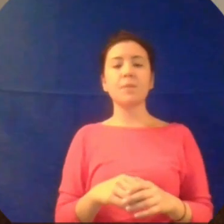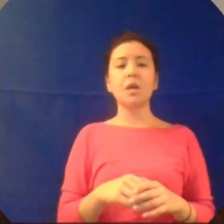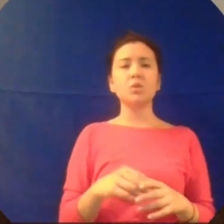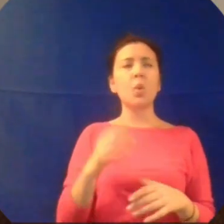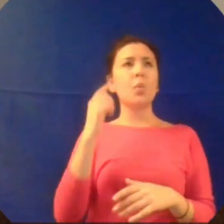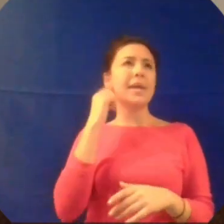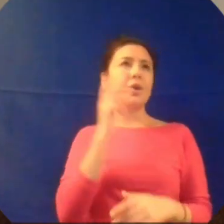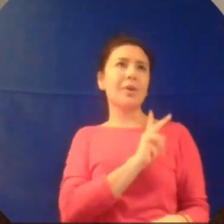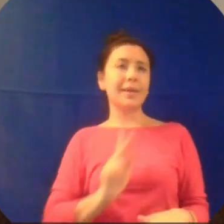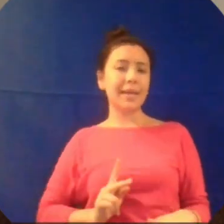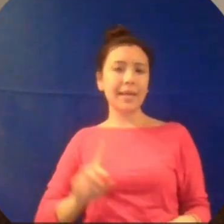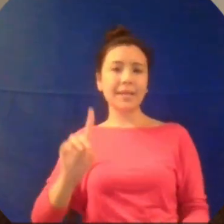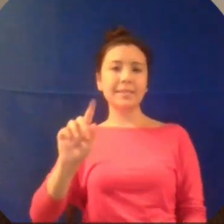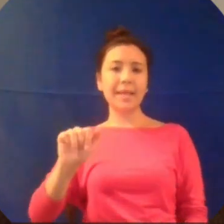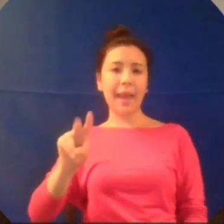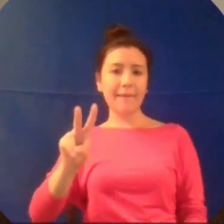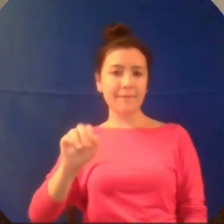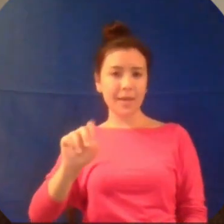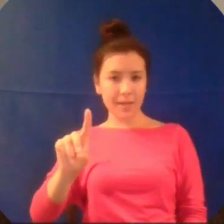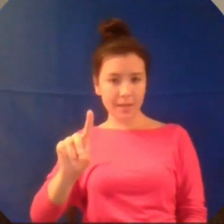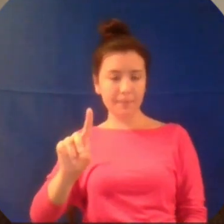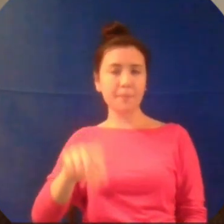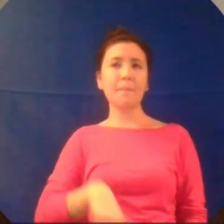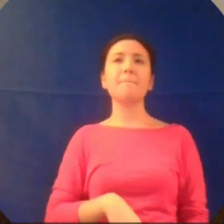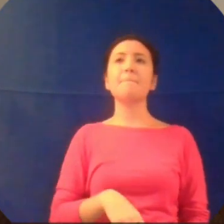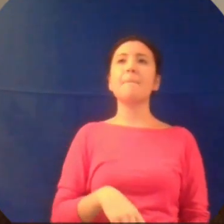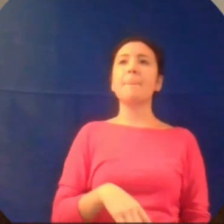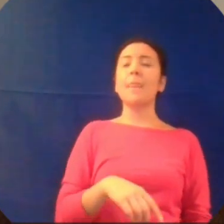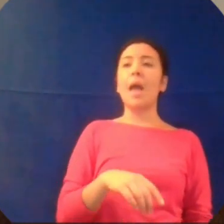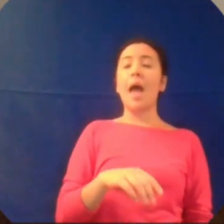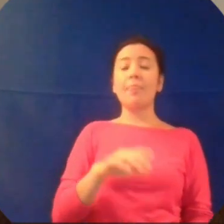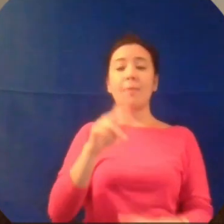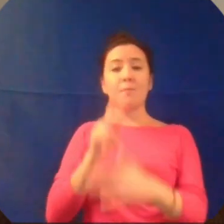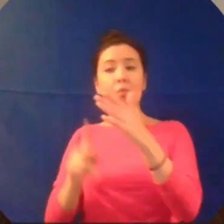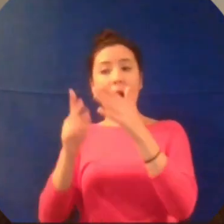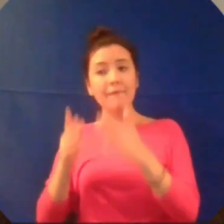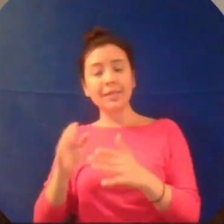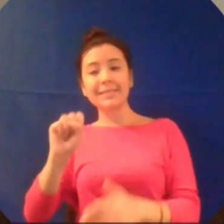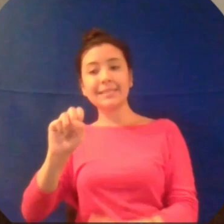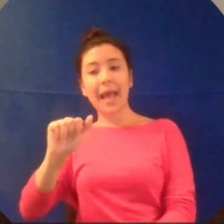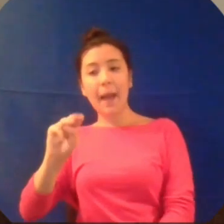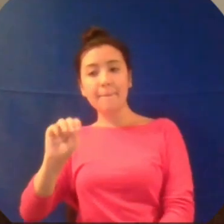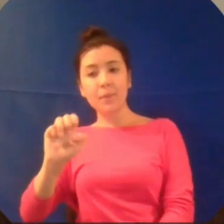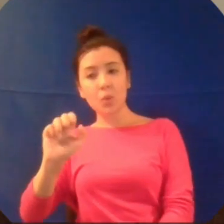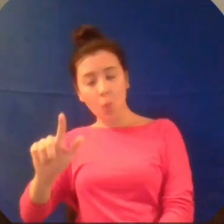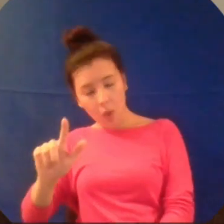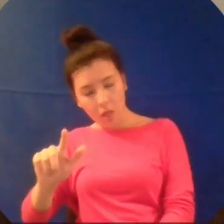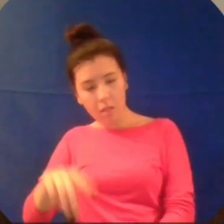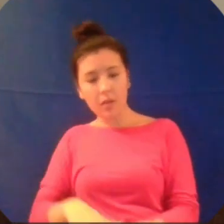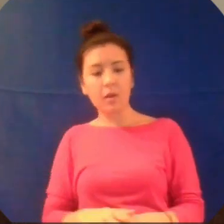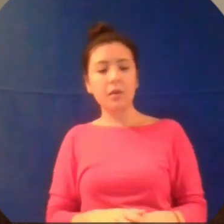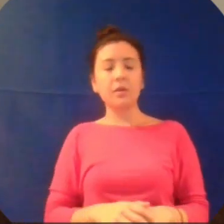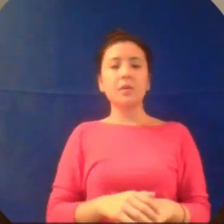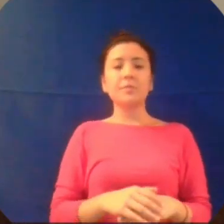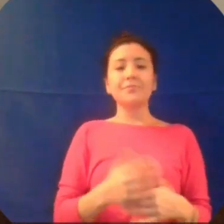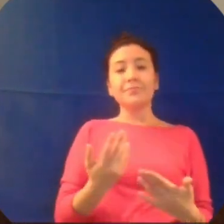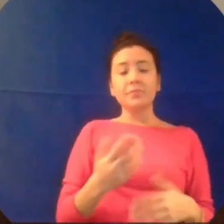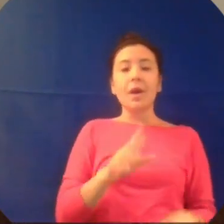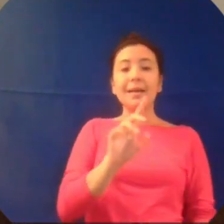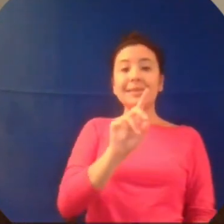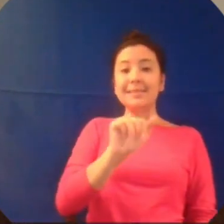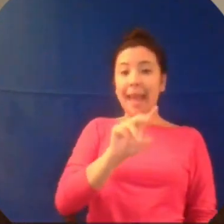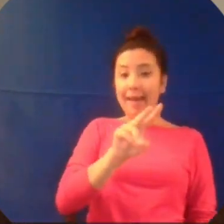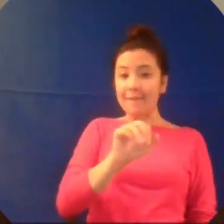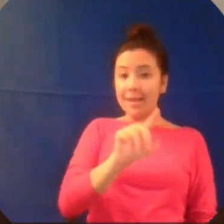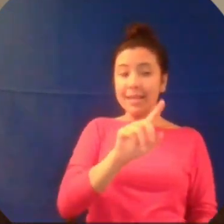King David being counseled by the prophet Samuel, we hear about this conundrum that David's in because he's